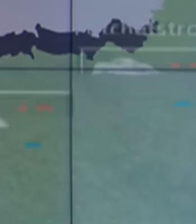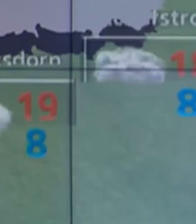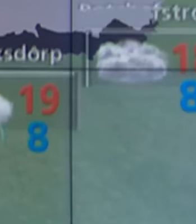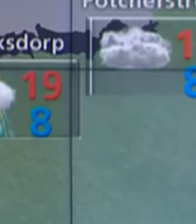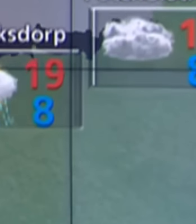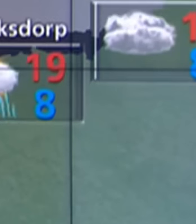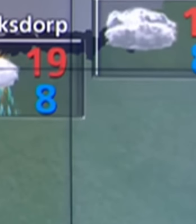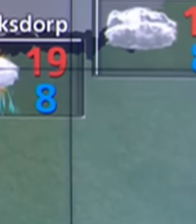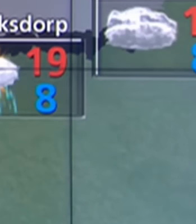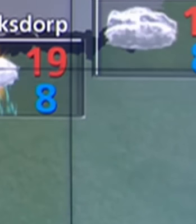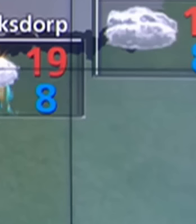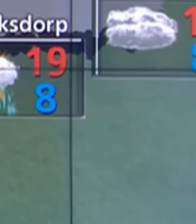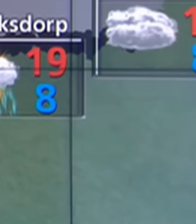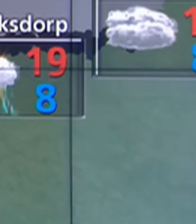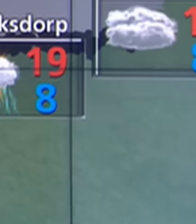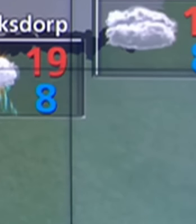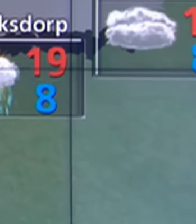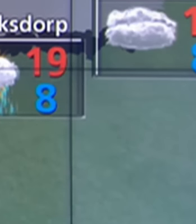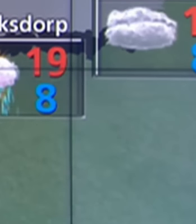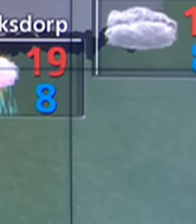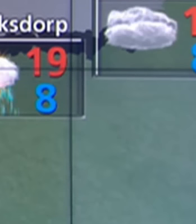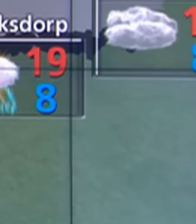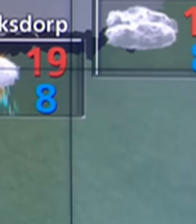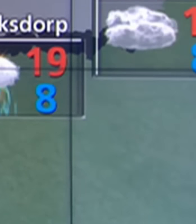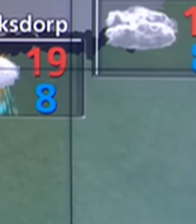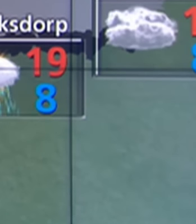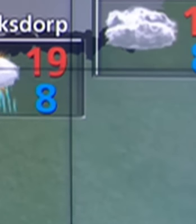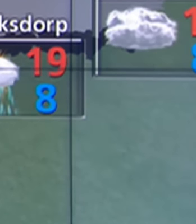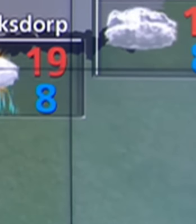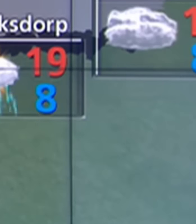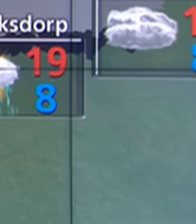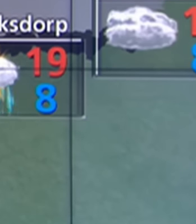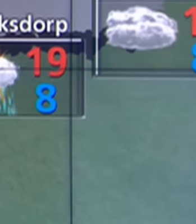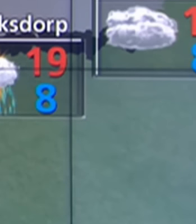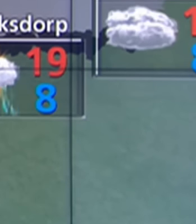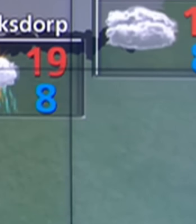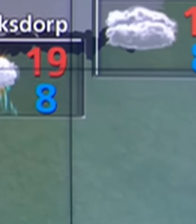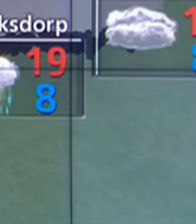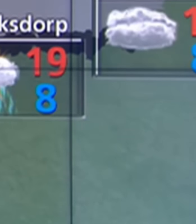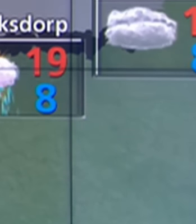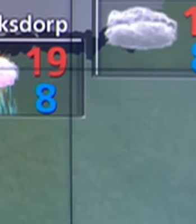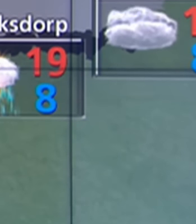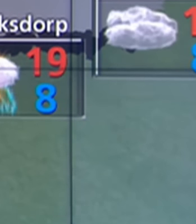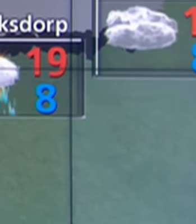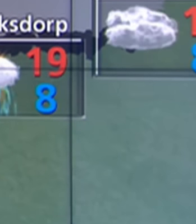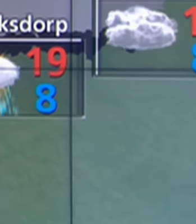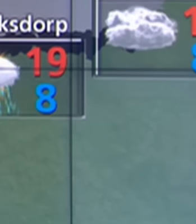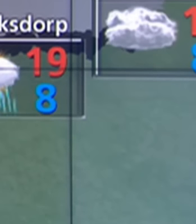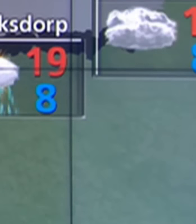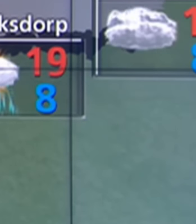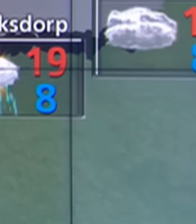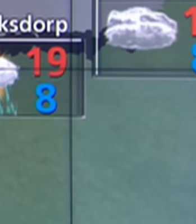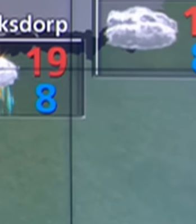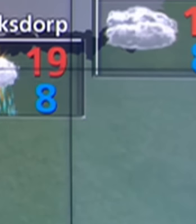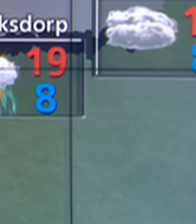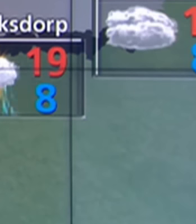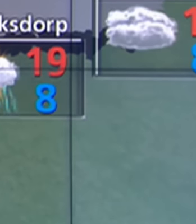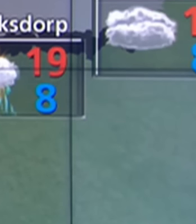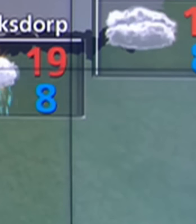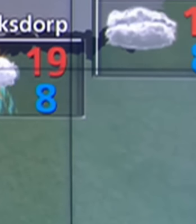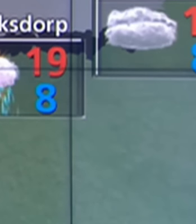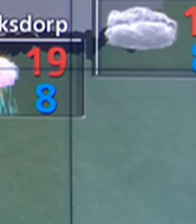lebele province ya Northwest teng Rustenburg e tla be ke mo go digrata di le 19 fa Klerksdorp yona e tla be ke mo go digrata di le 19